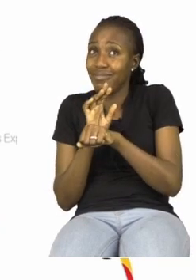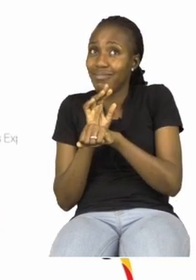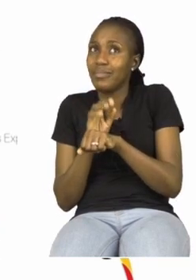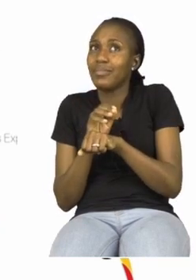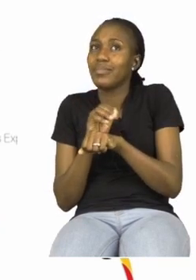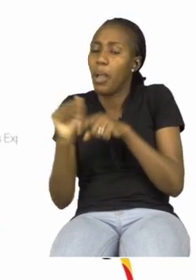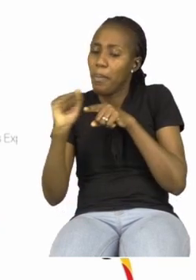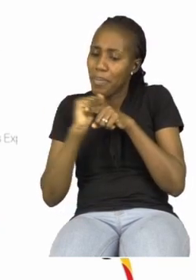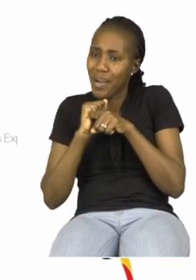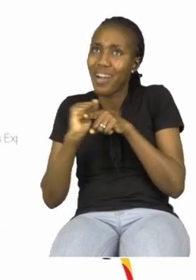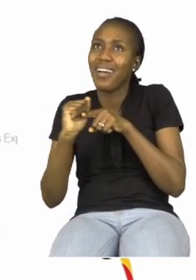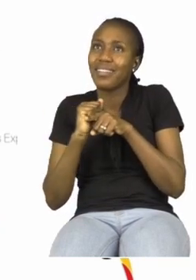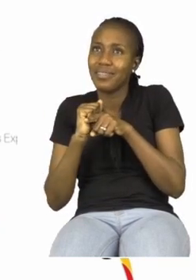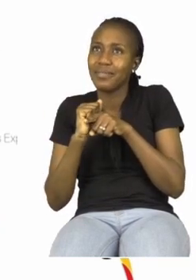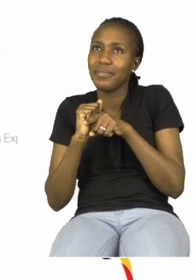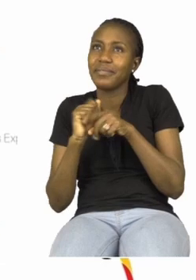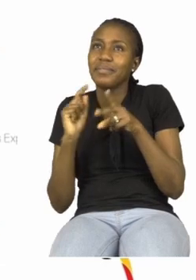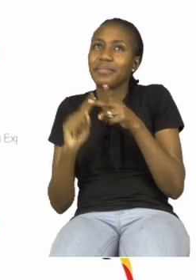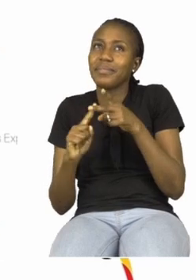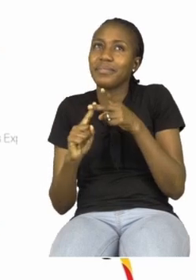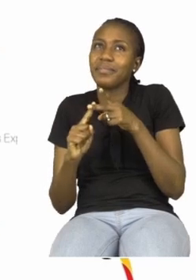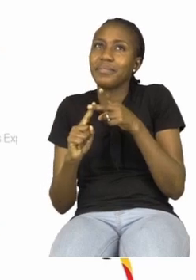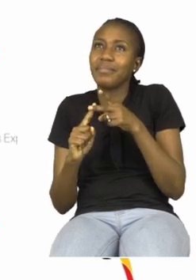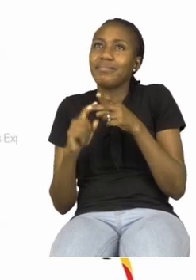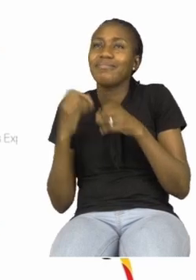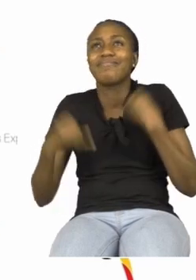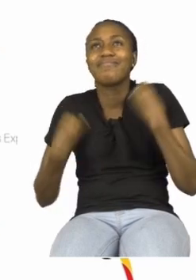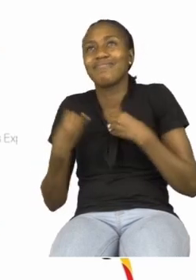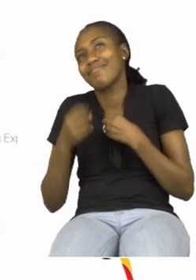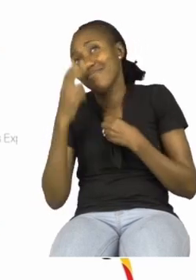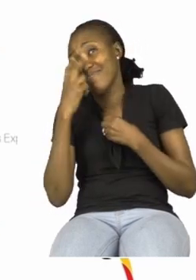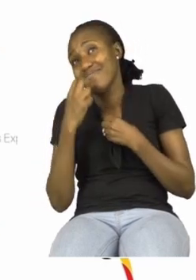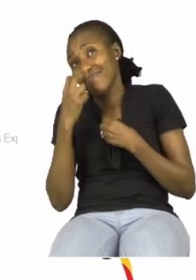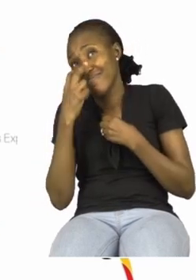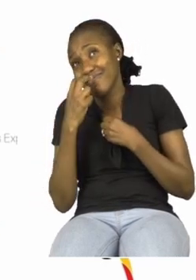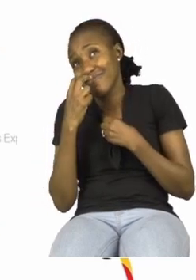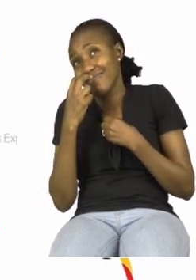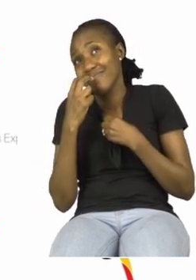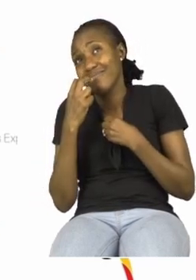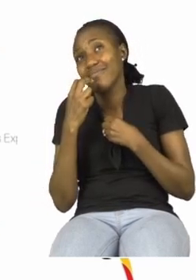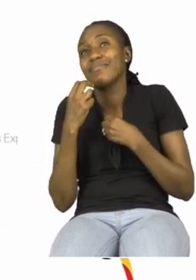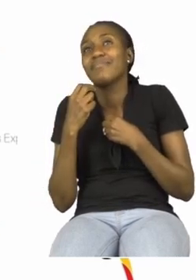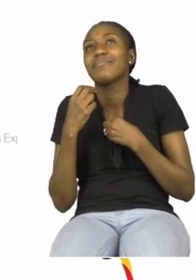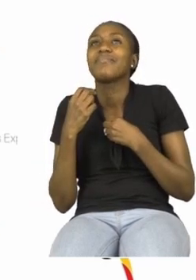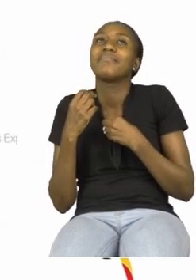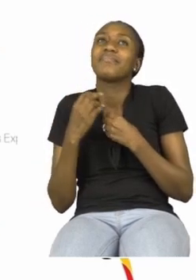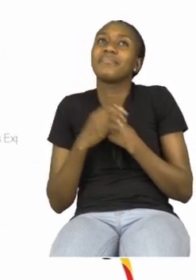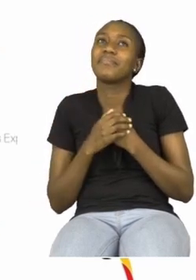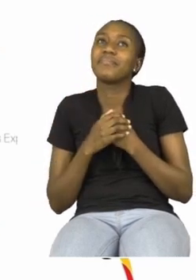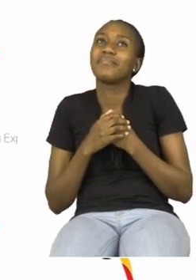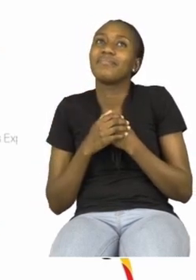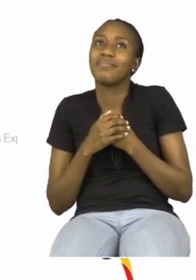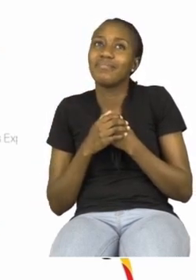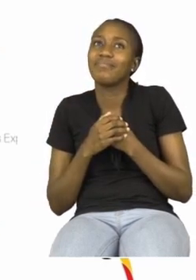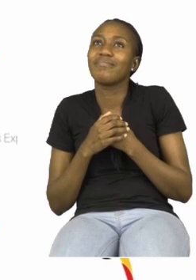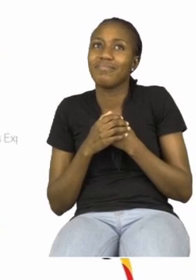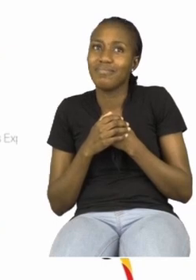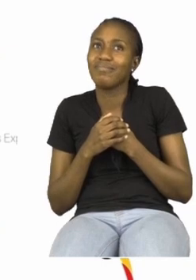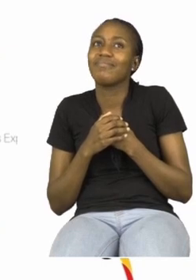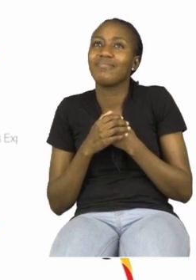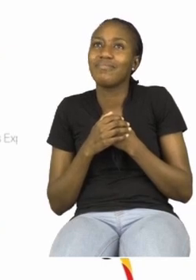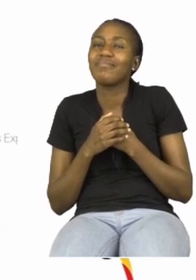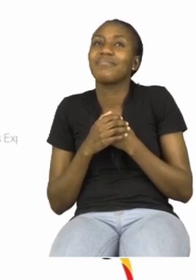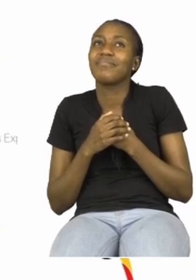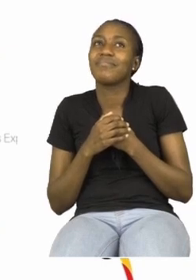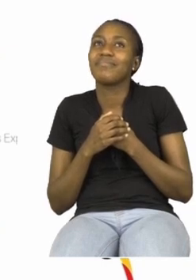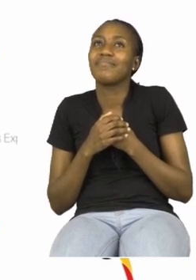really hard. Secondly, enjoy the sport that they're doing. I think that's really important. And not much else can be said about it, to